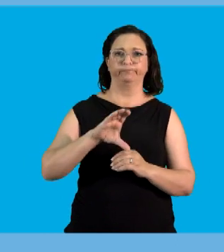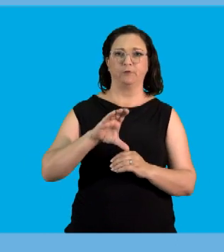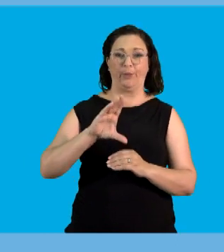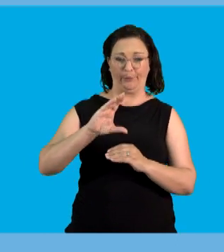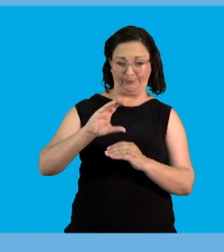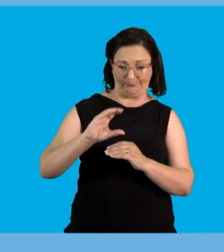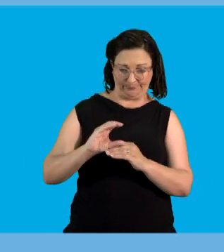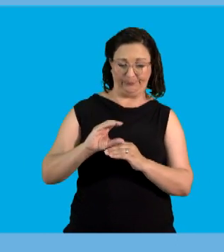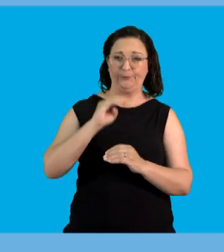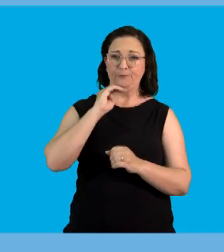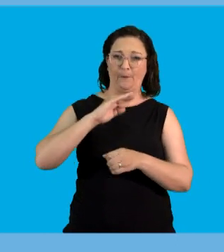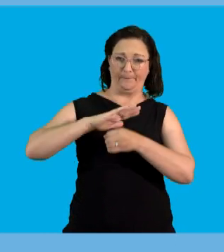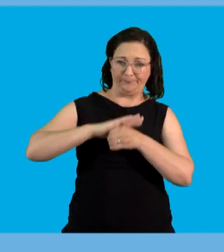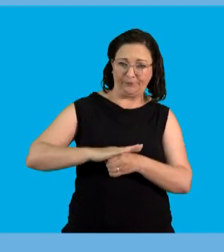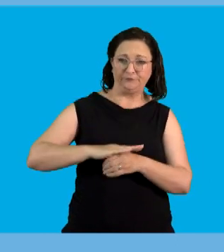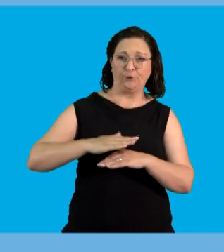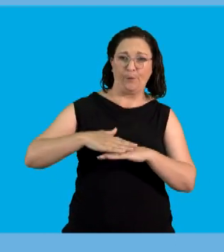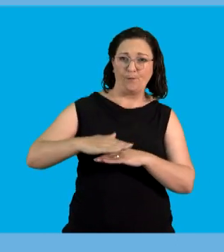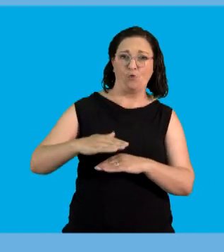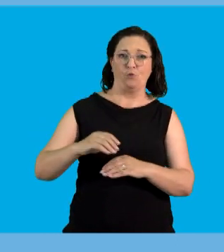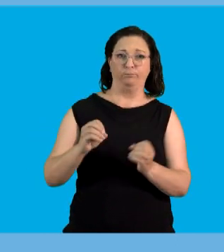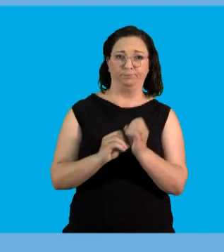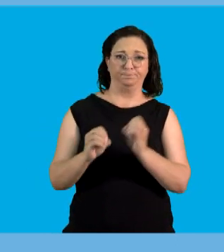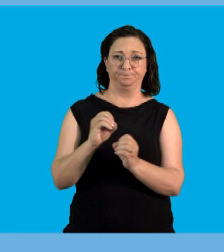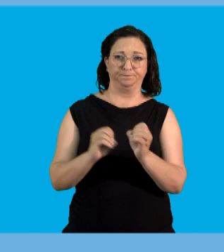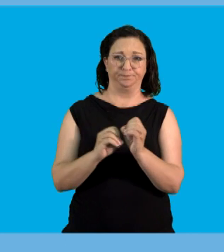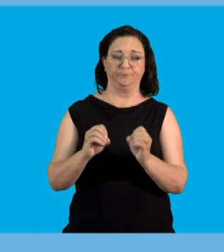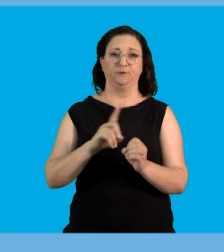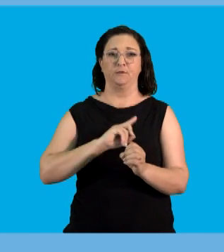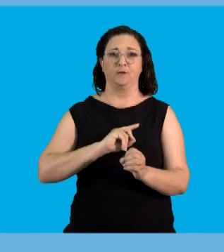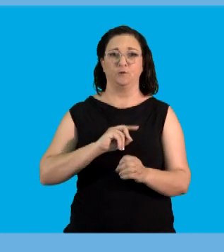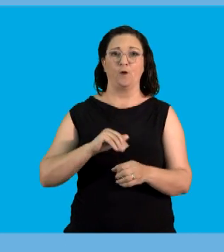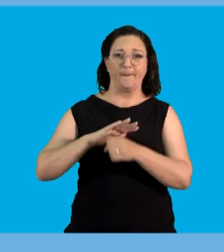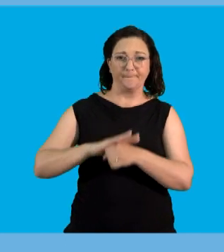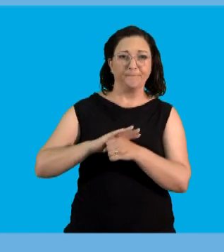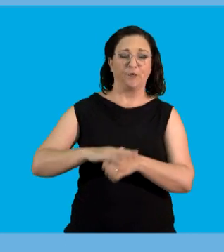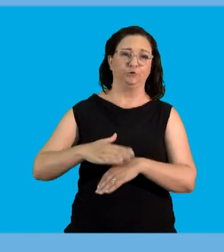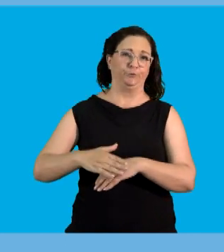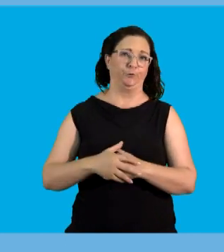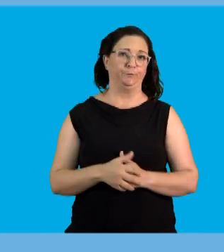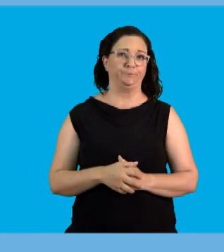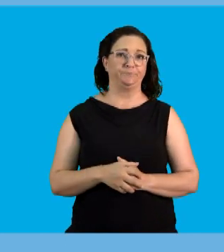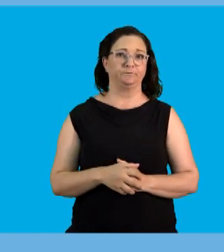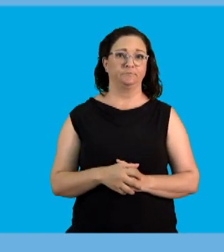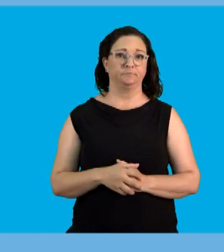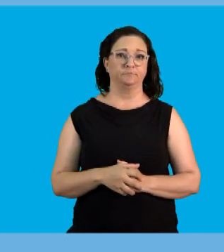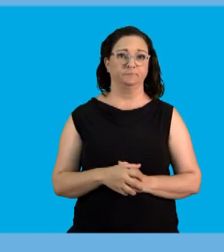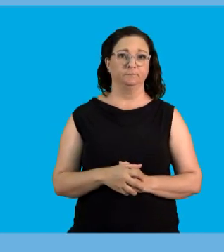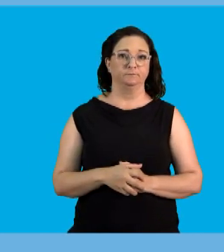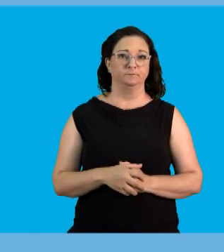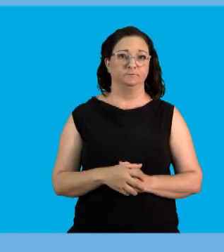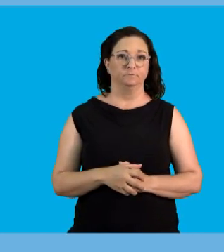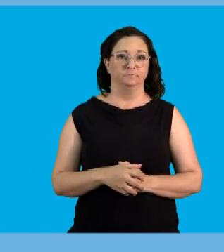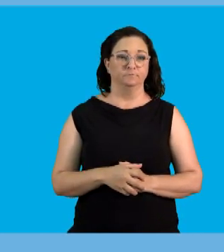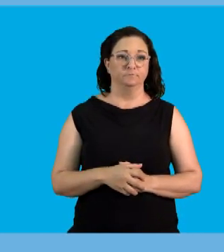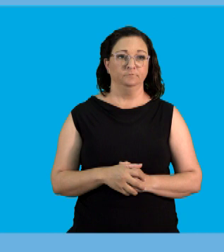be more pressure because there's going to be more collisions. So therefore, to answer the question, describe what is